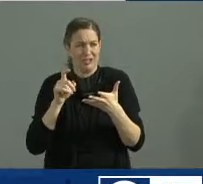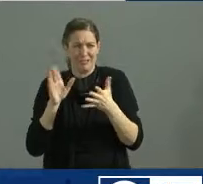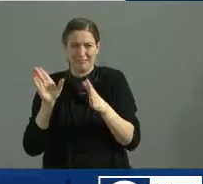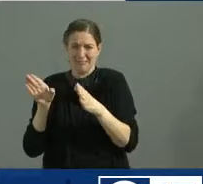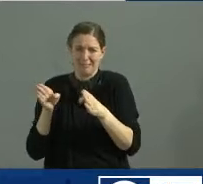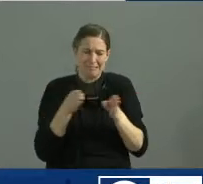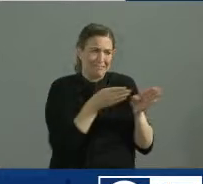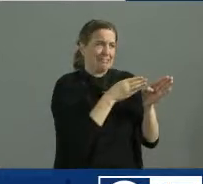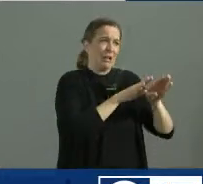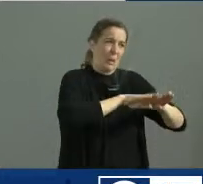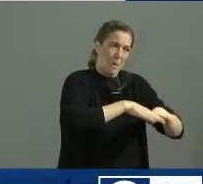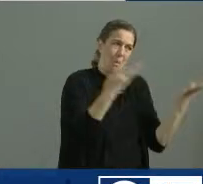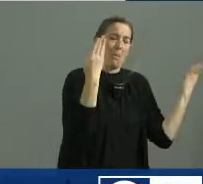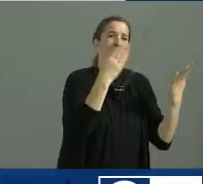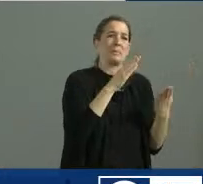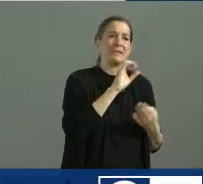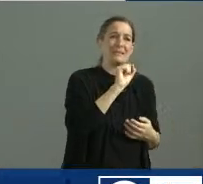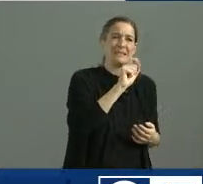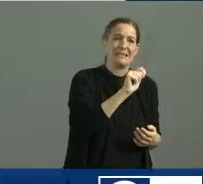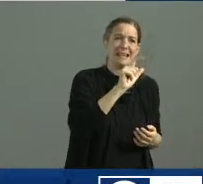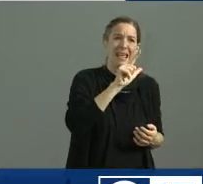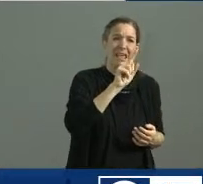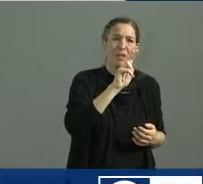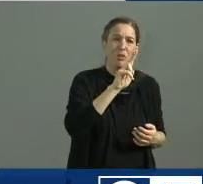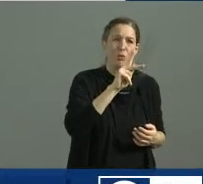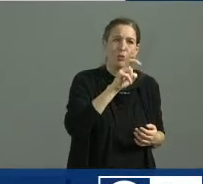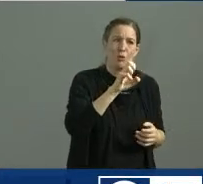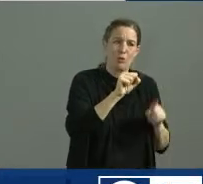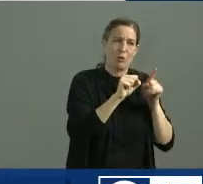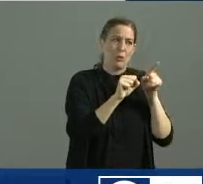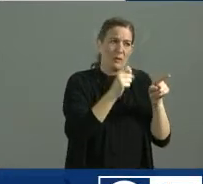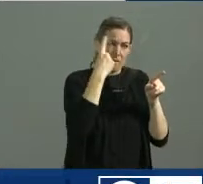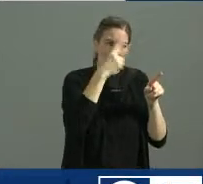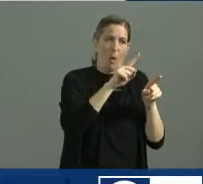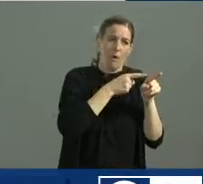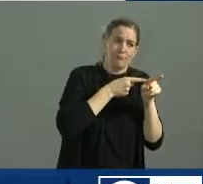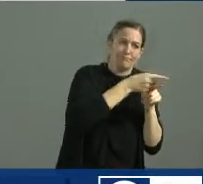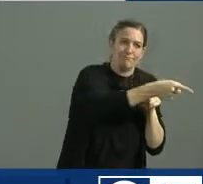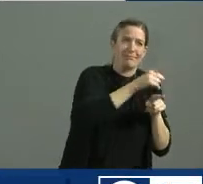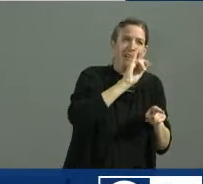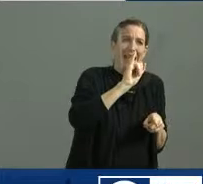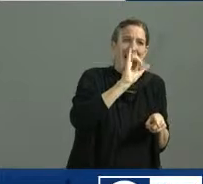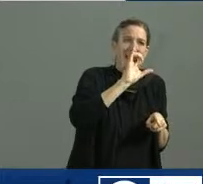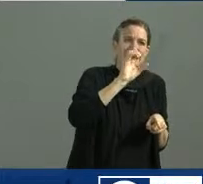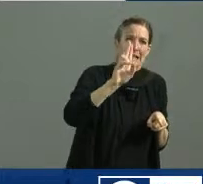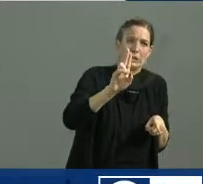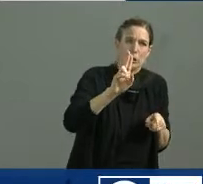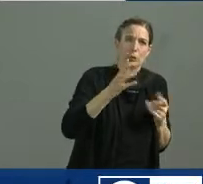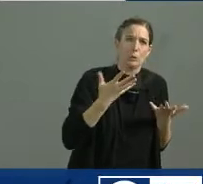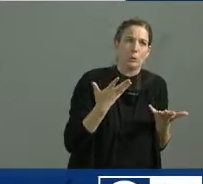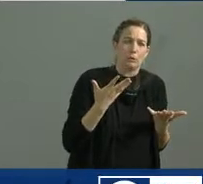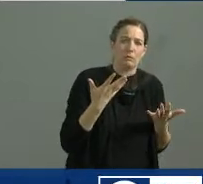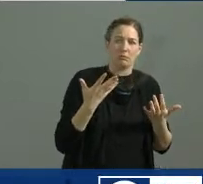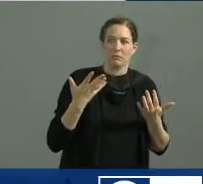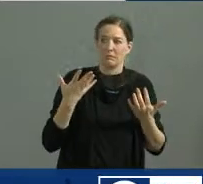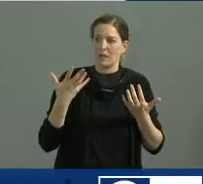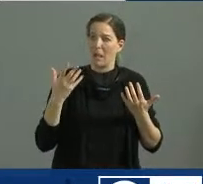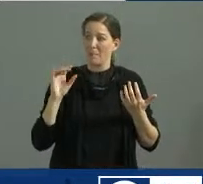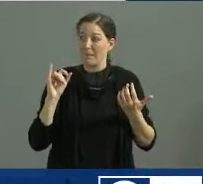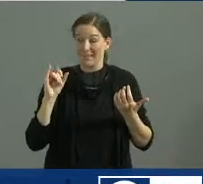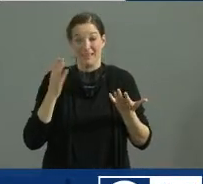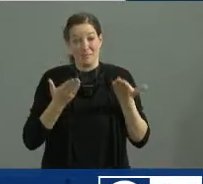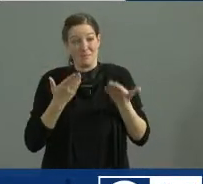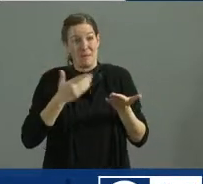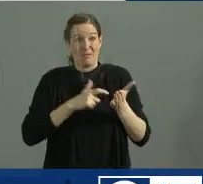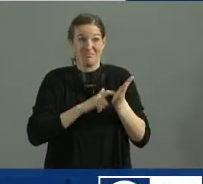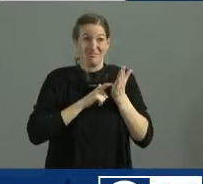served for an ICU, in an ICU capacity? Is that something we're actually going to activate, especially given it takes 2 weeks to open this